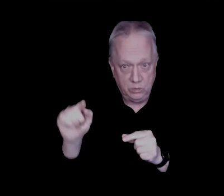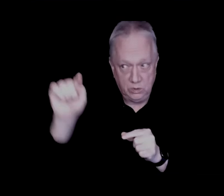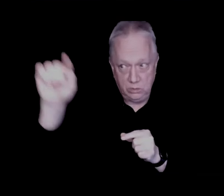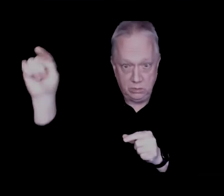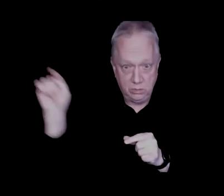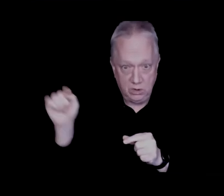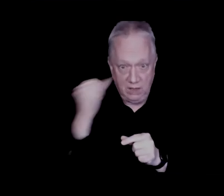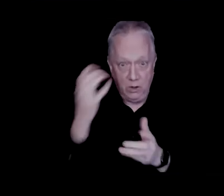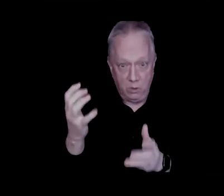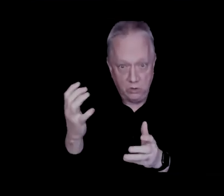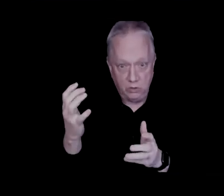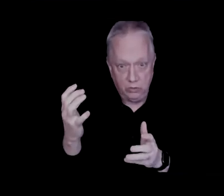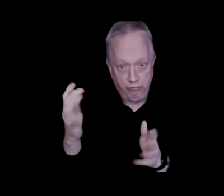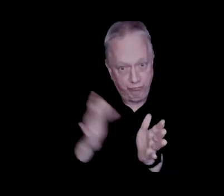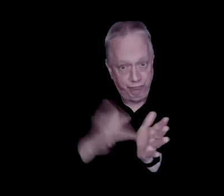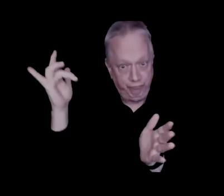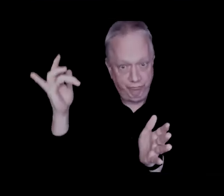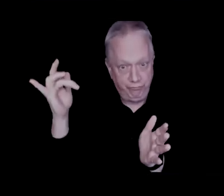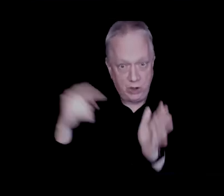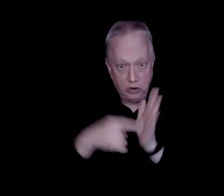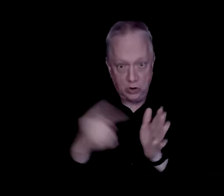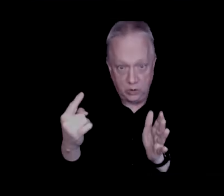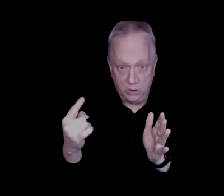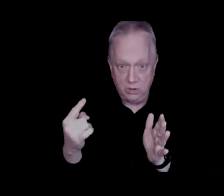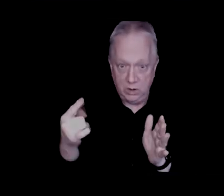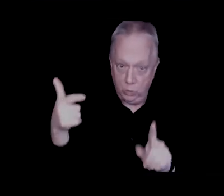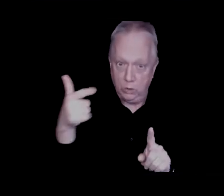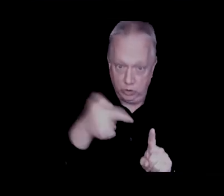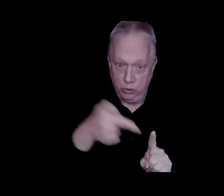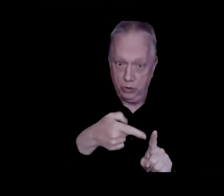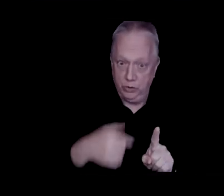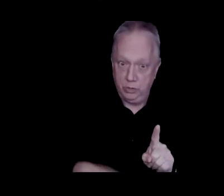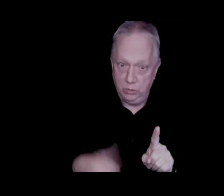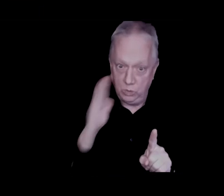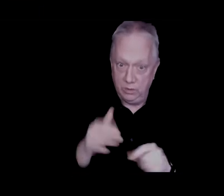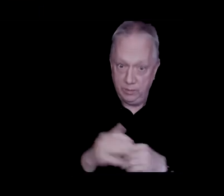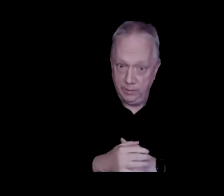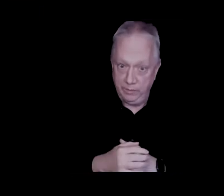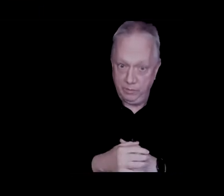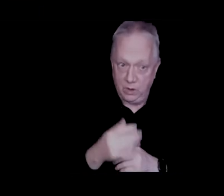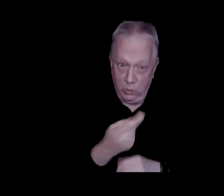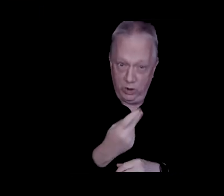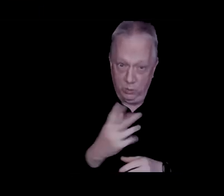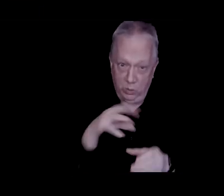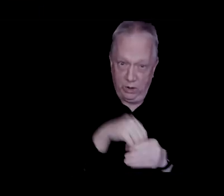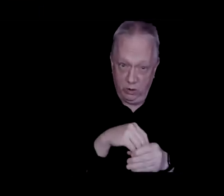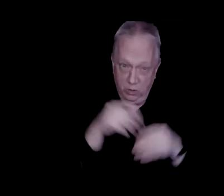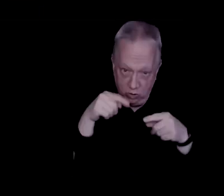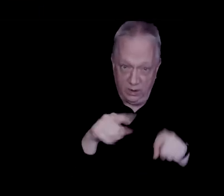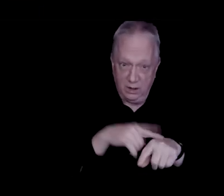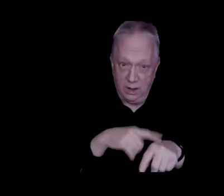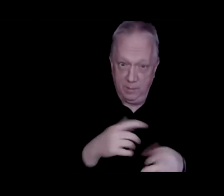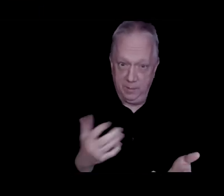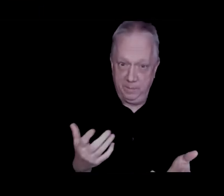want to shoot someone, it would be her. And we could be with her at this time.